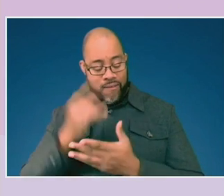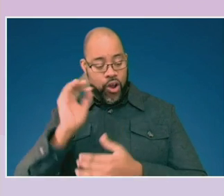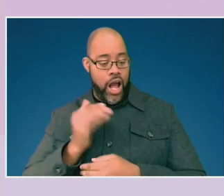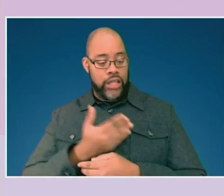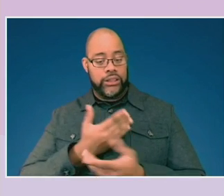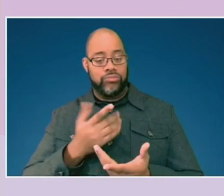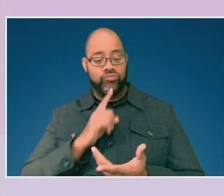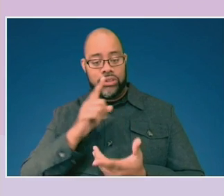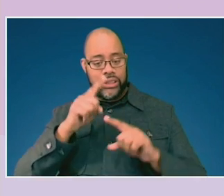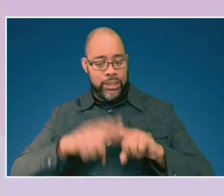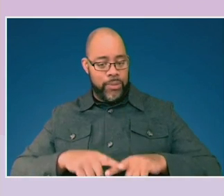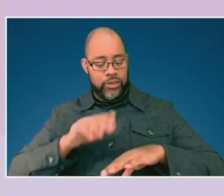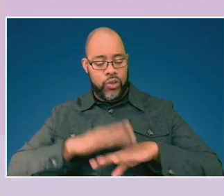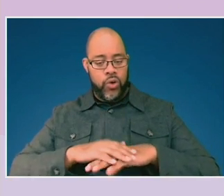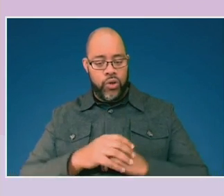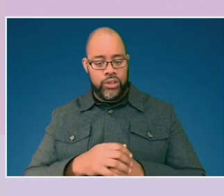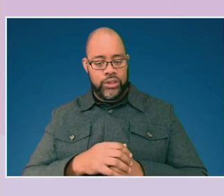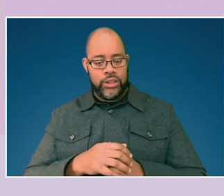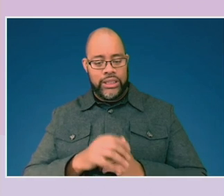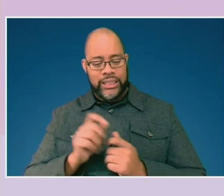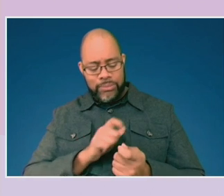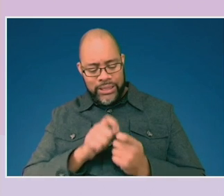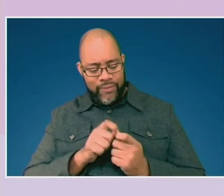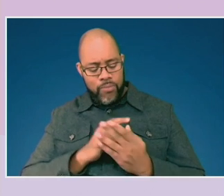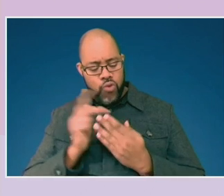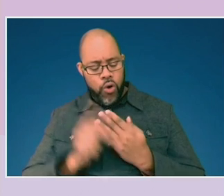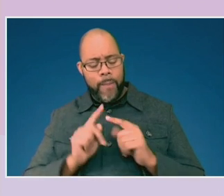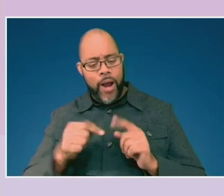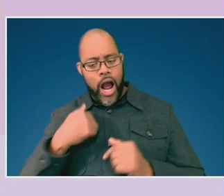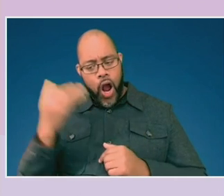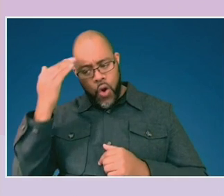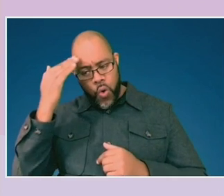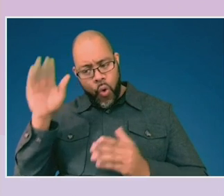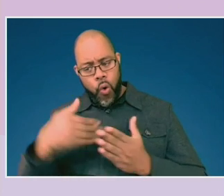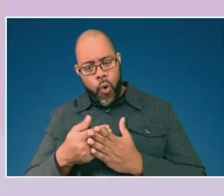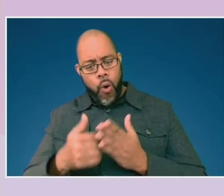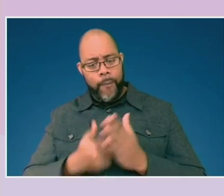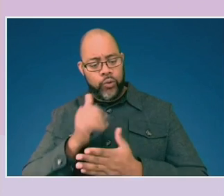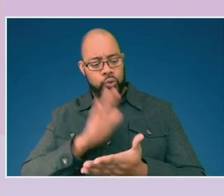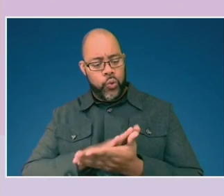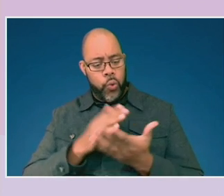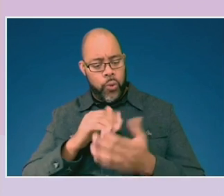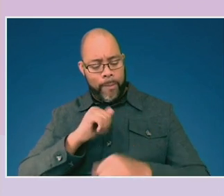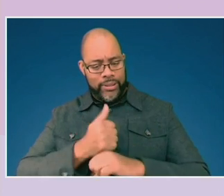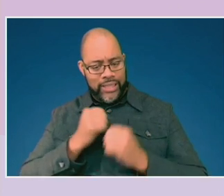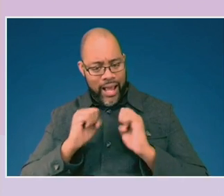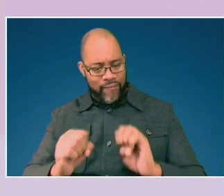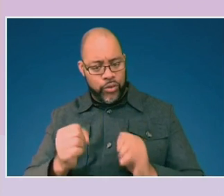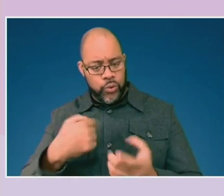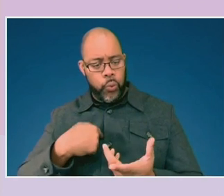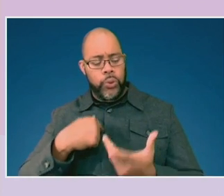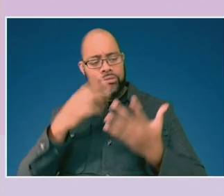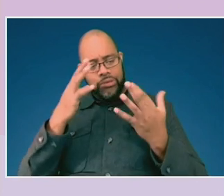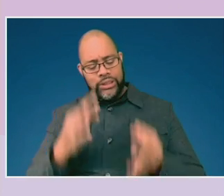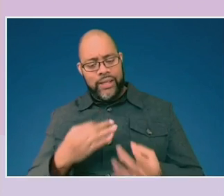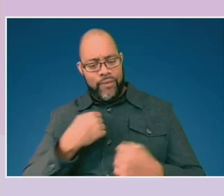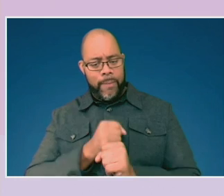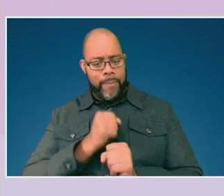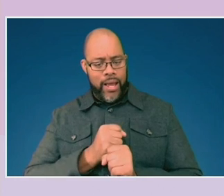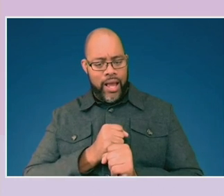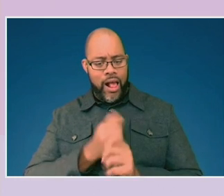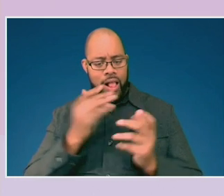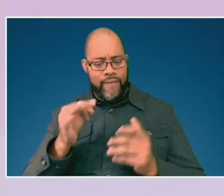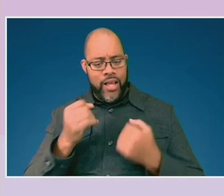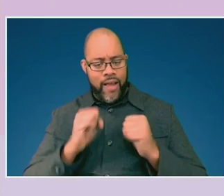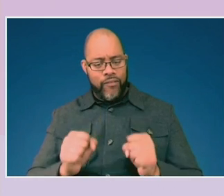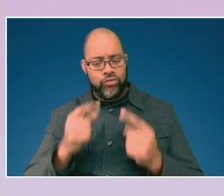kind of depends on the particular program. But I know in all of our more school-facing efforts, we've certainly made a lot of efforts